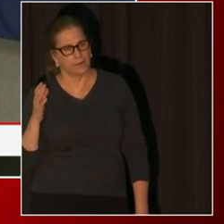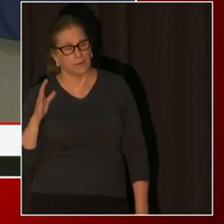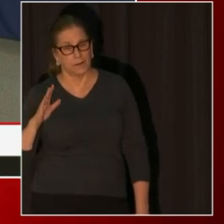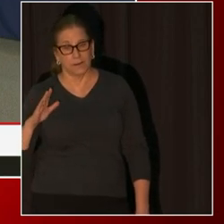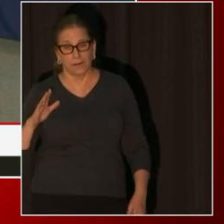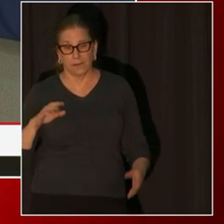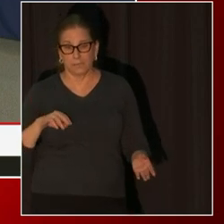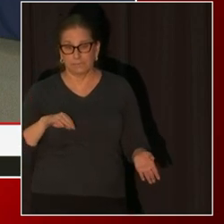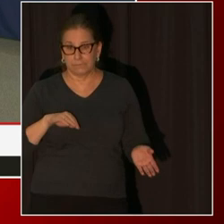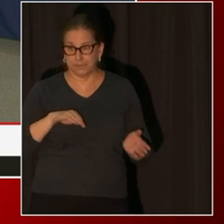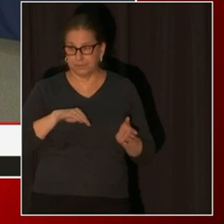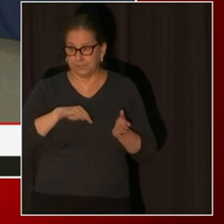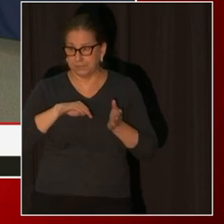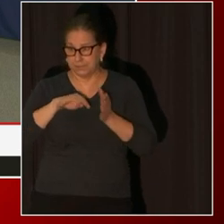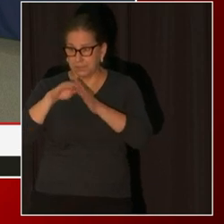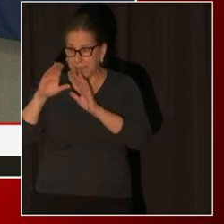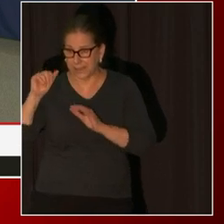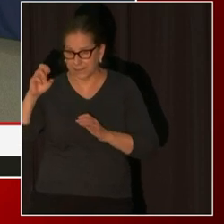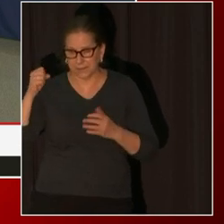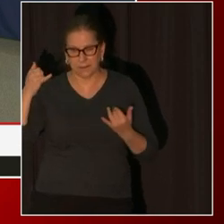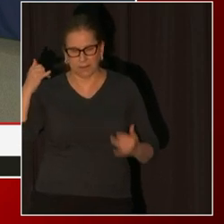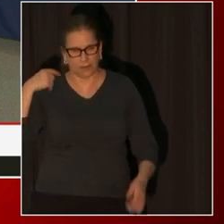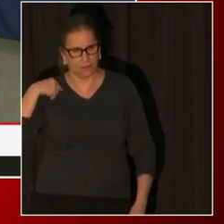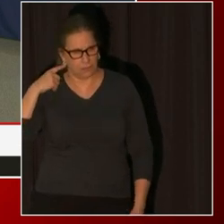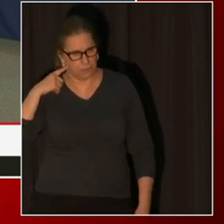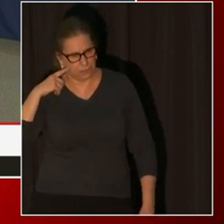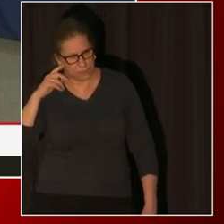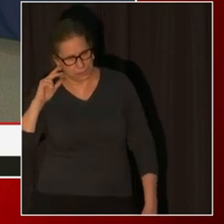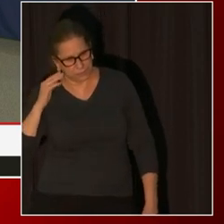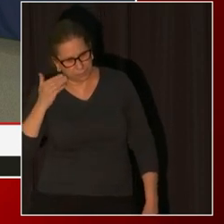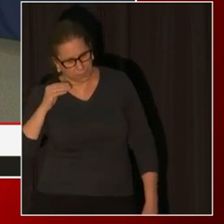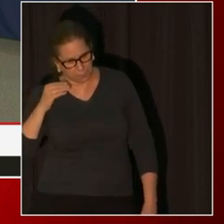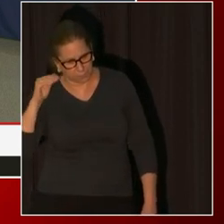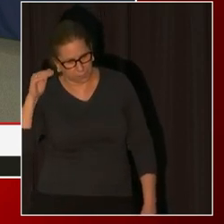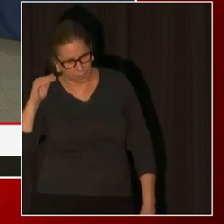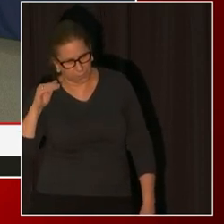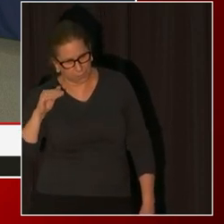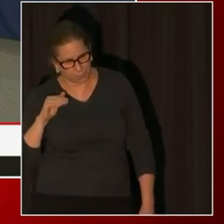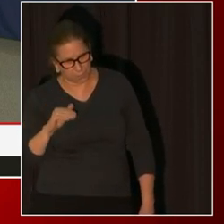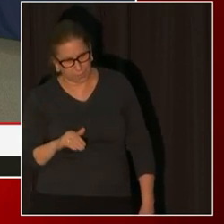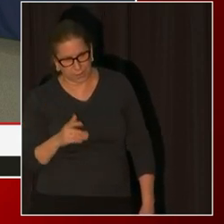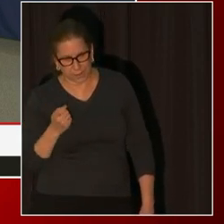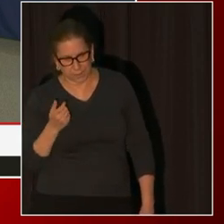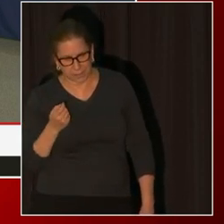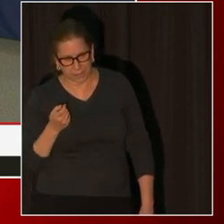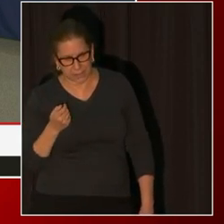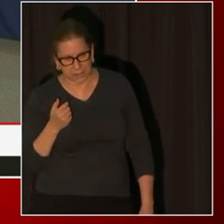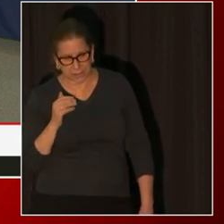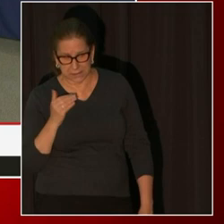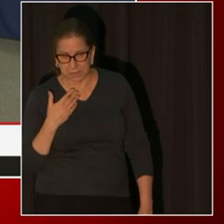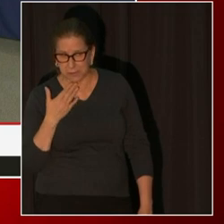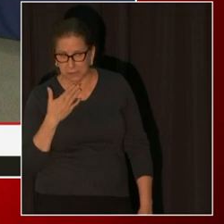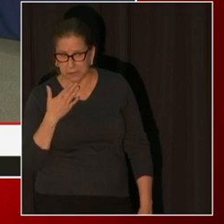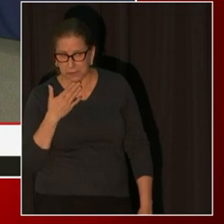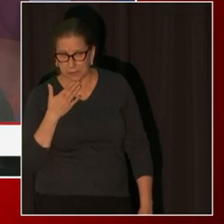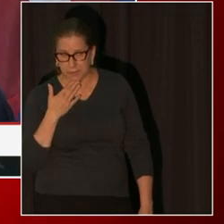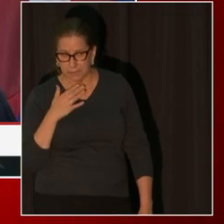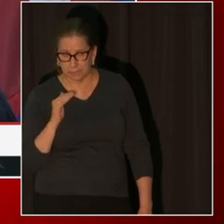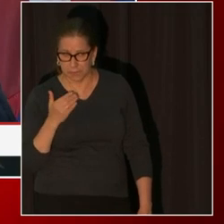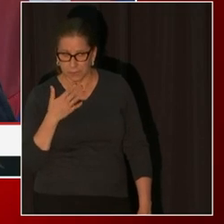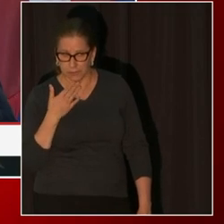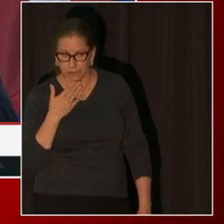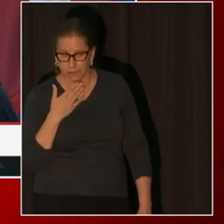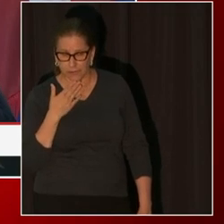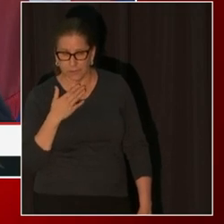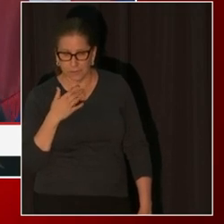you. And I'm just wondering, that seems like good news. And I say it's